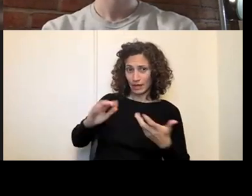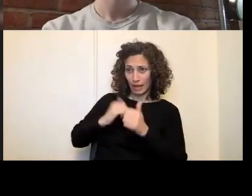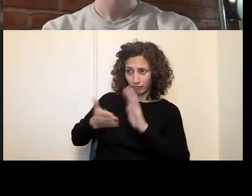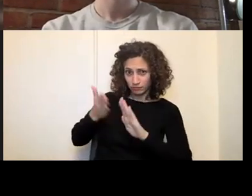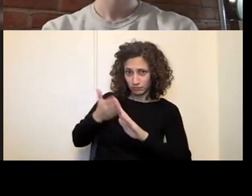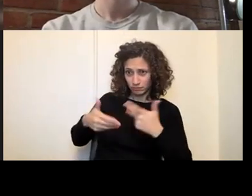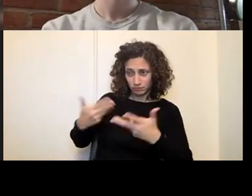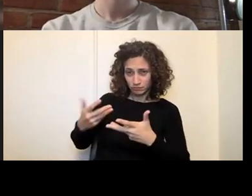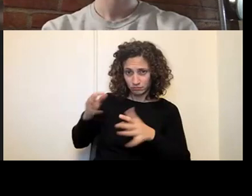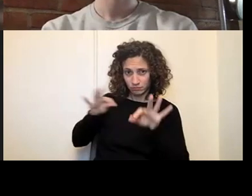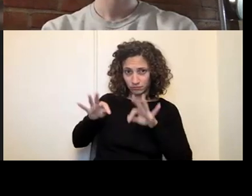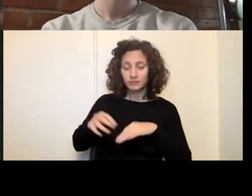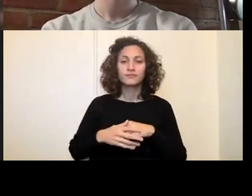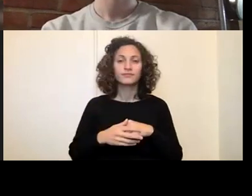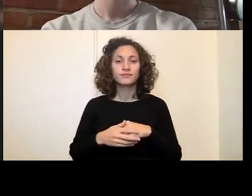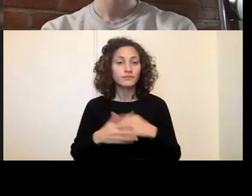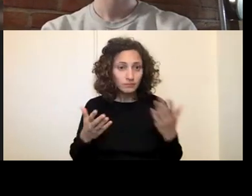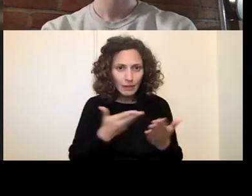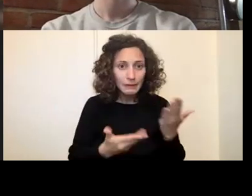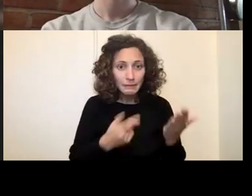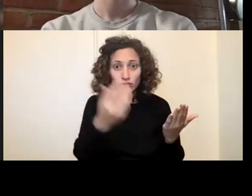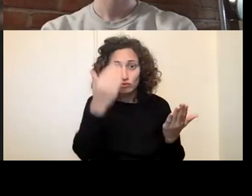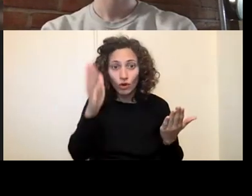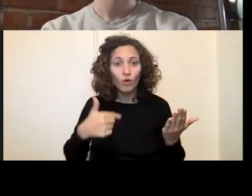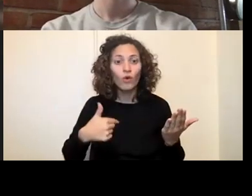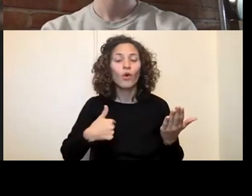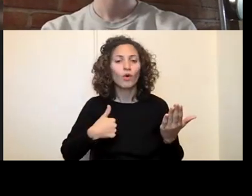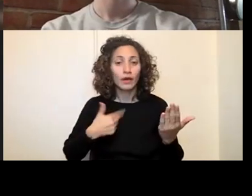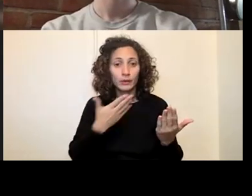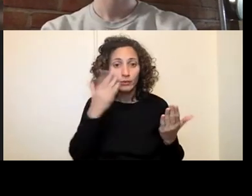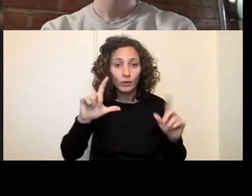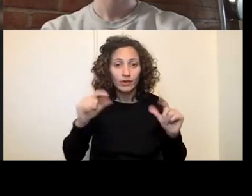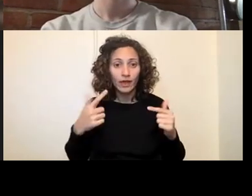earlier, for those that maybe are blind, that I don't have any legs. So